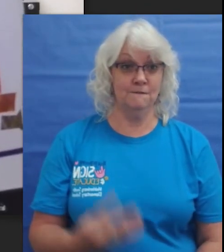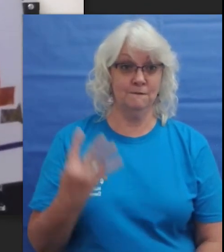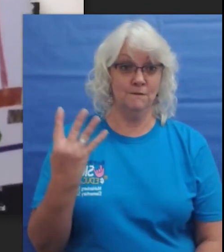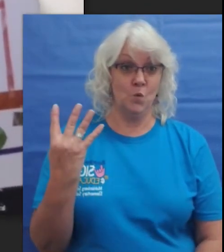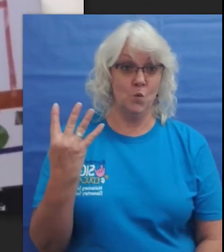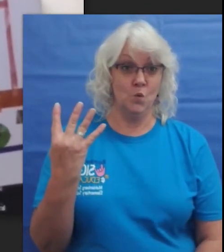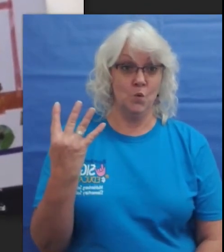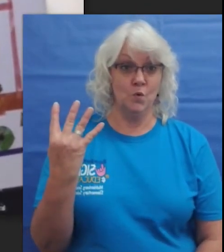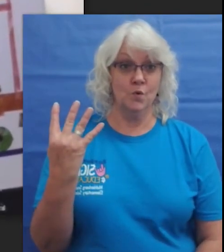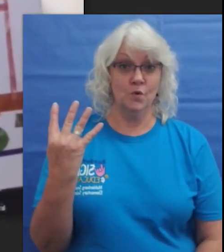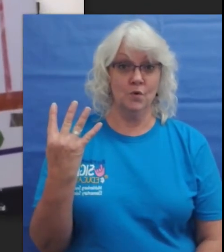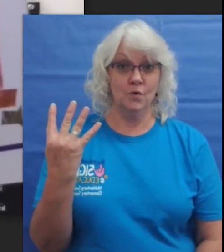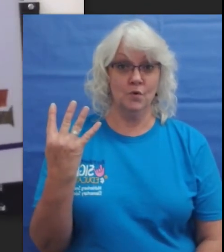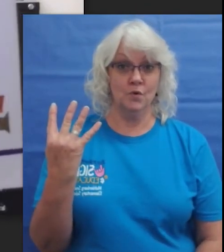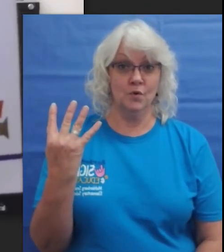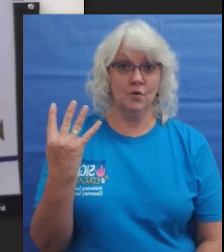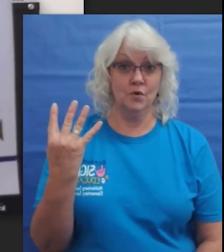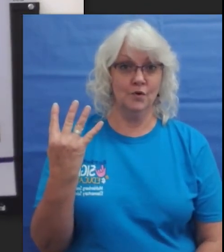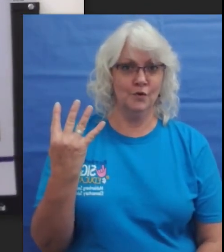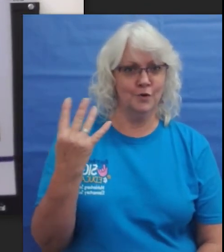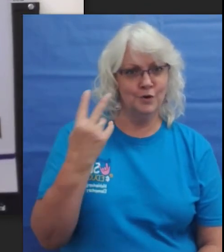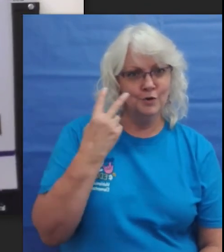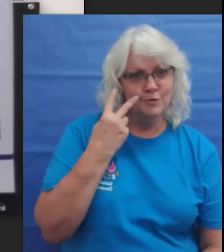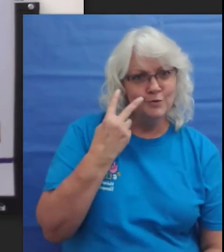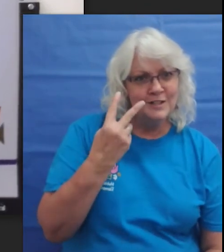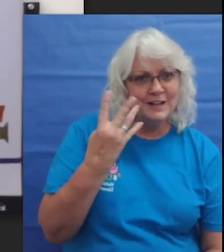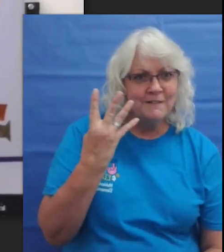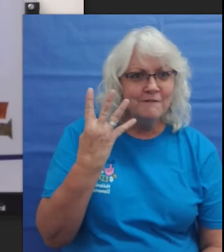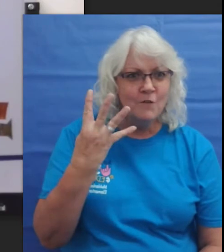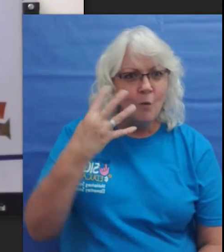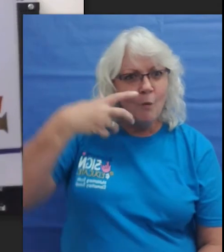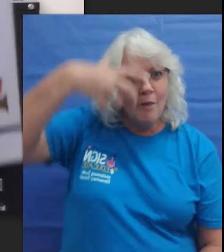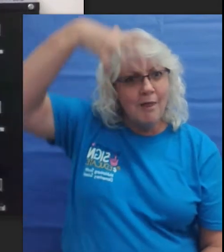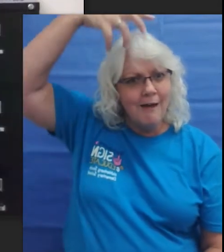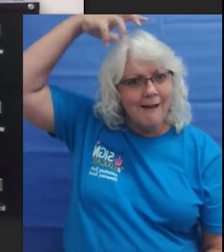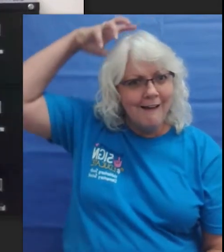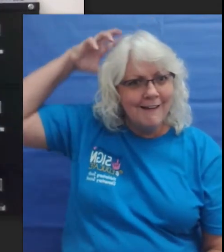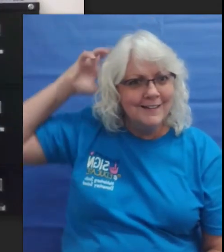Four. Do you see four lions?